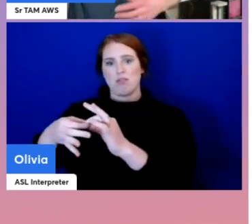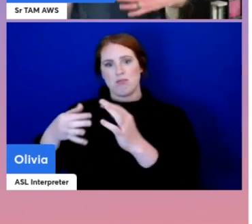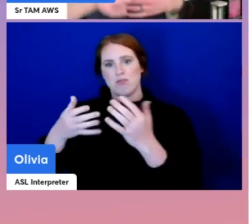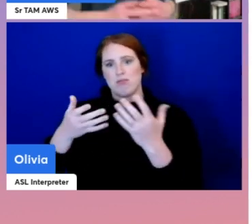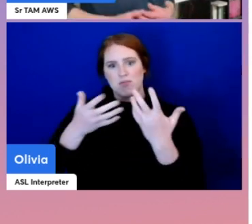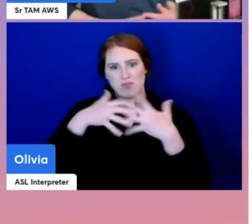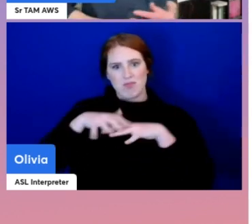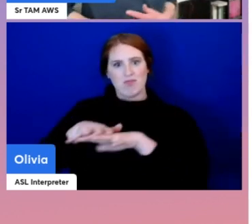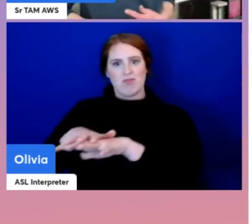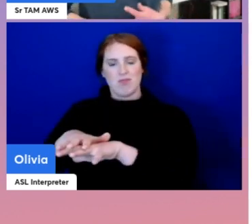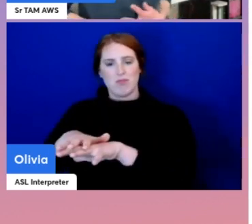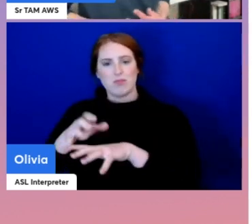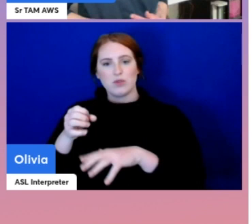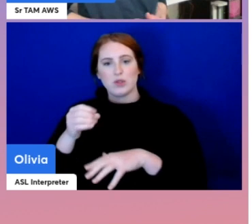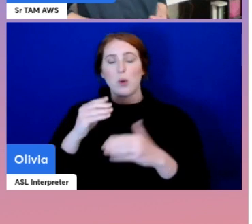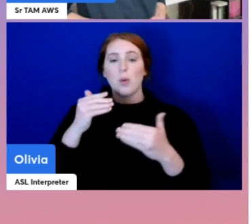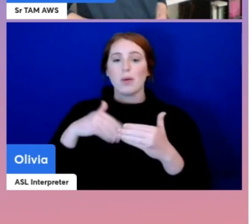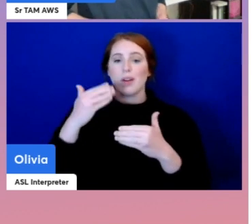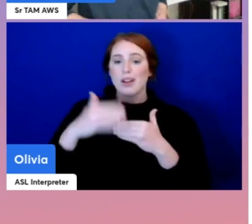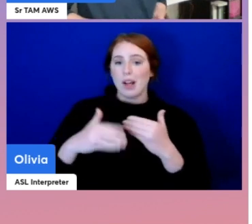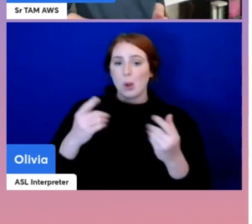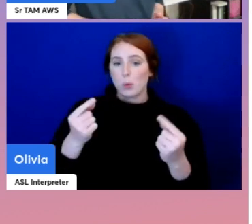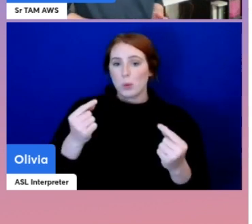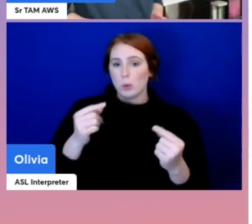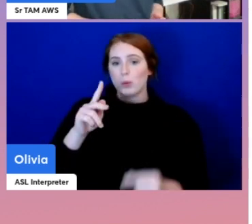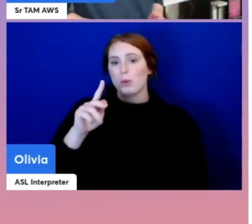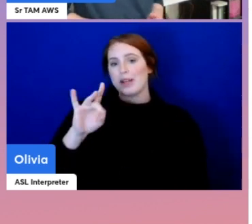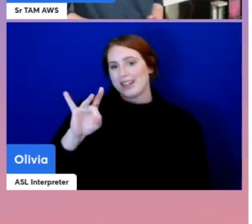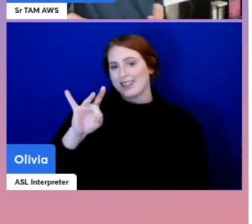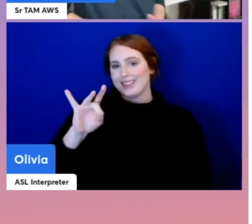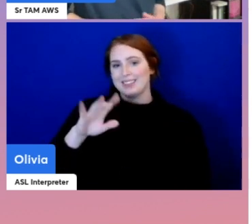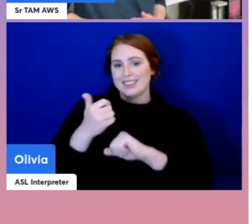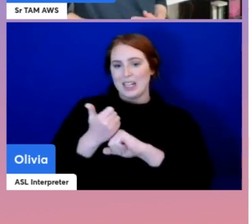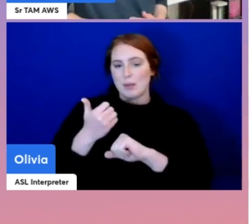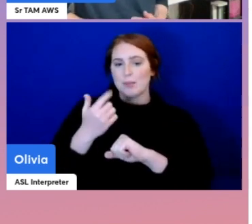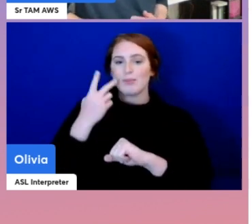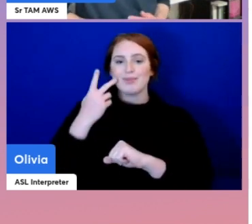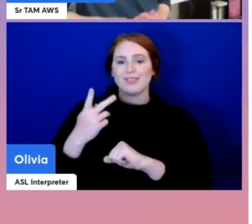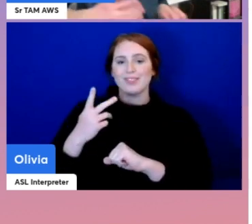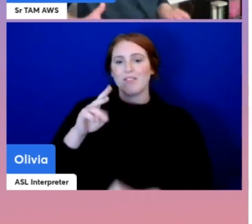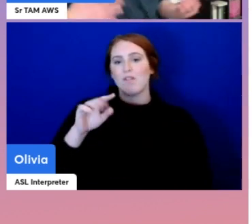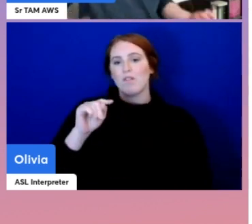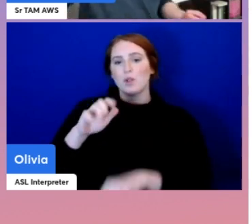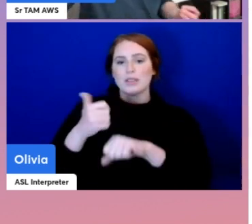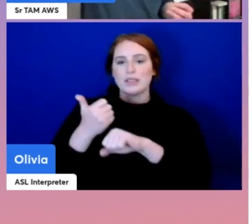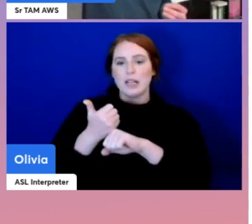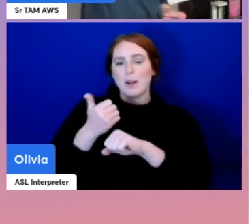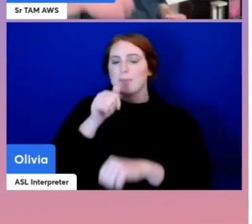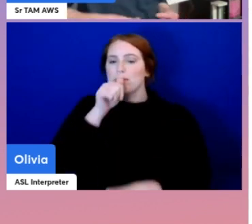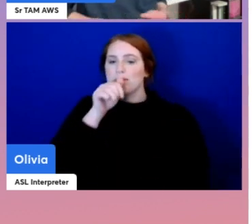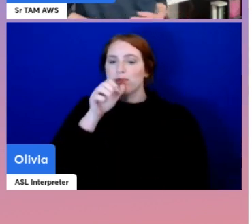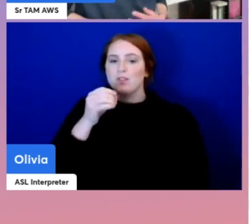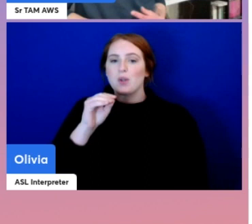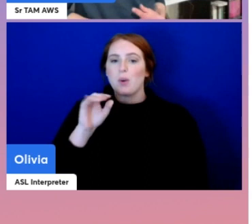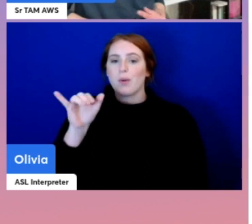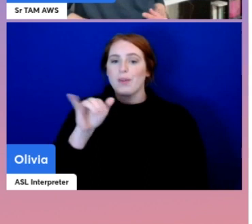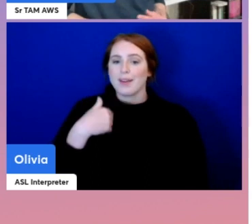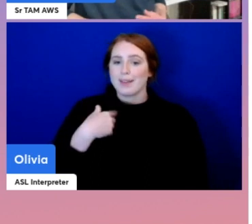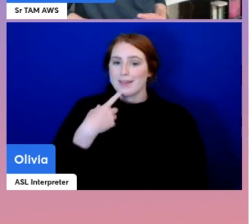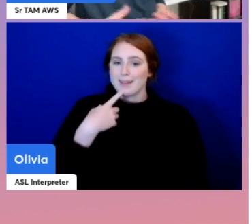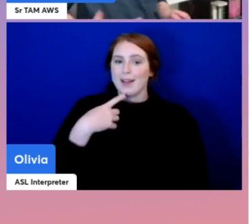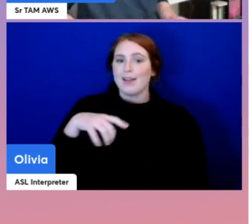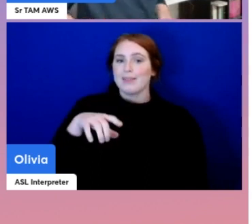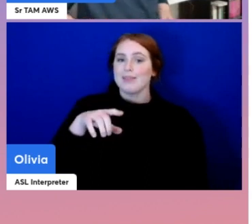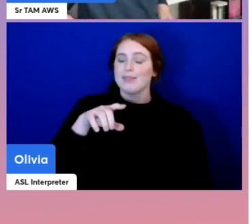a little bit of Kubernetes setup. This is where we see that Vault static secret. As I said, the VSO component and the Vault static secret